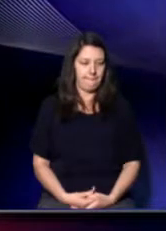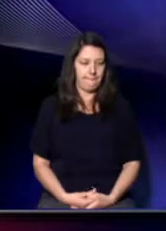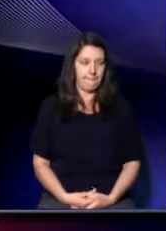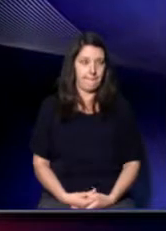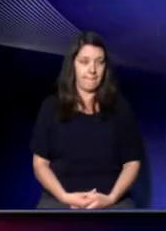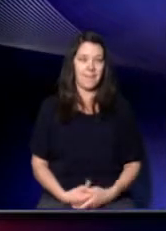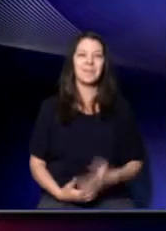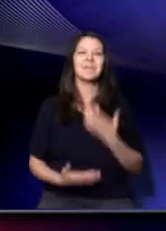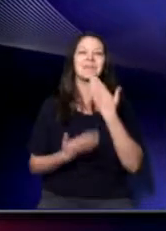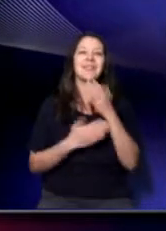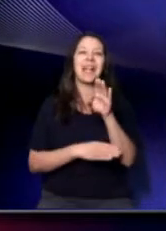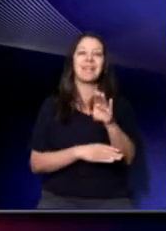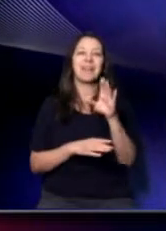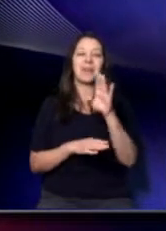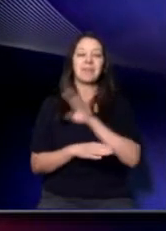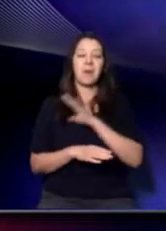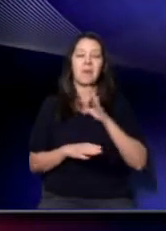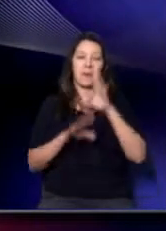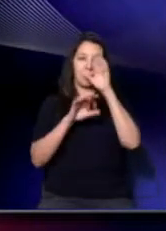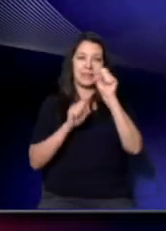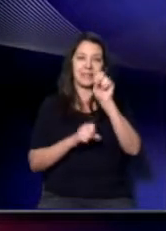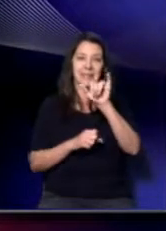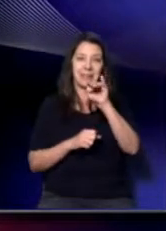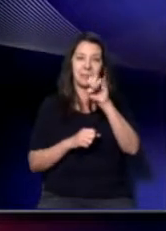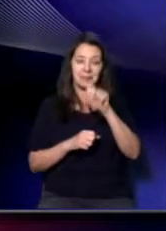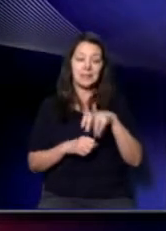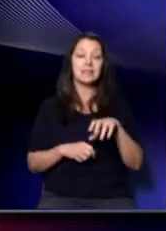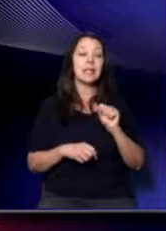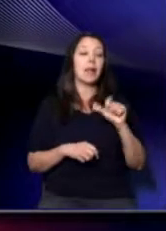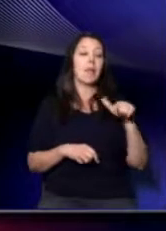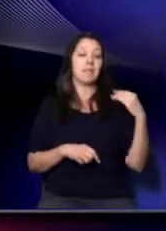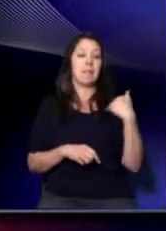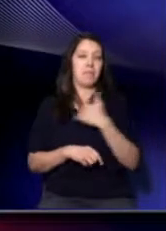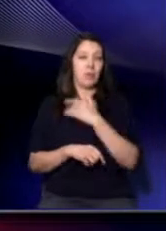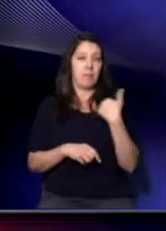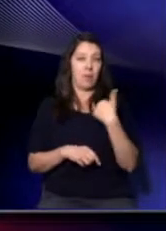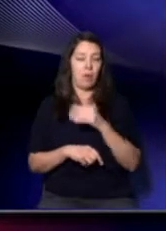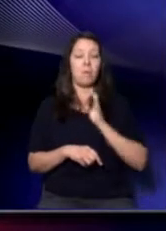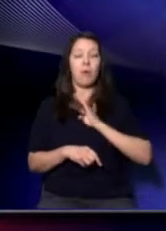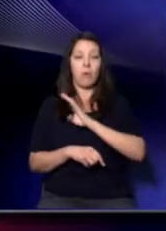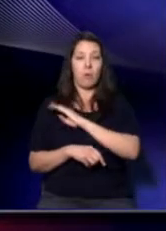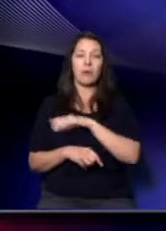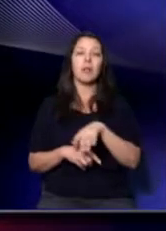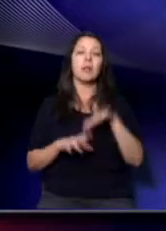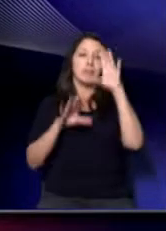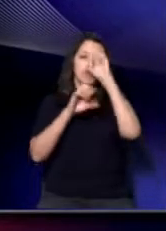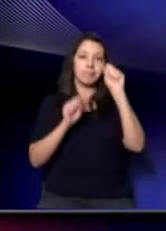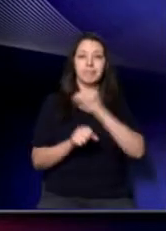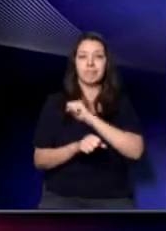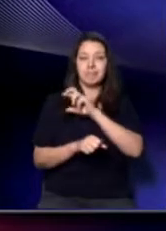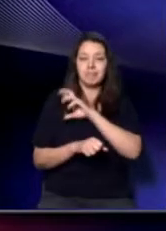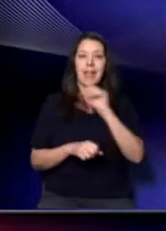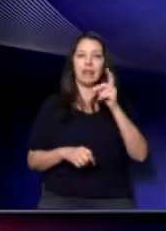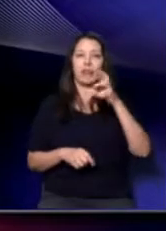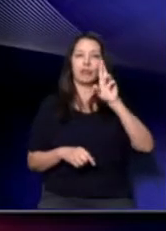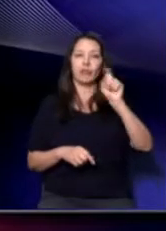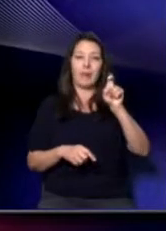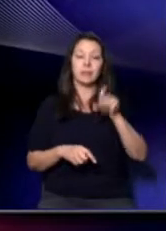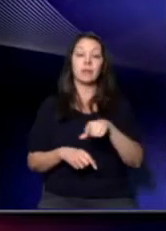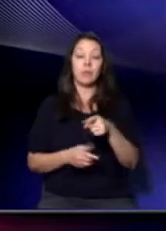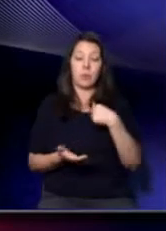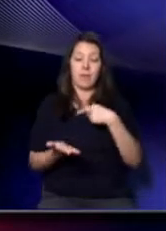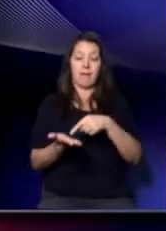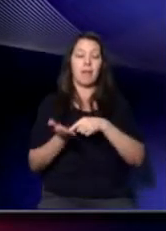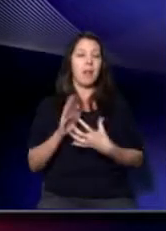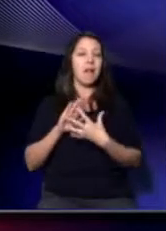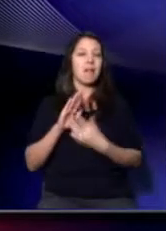Good afternoon, Board President Sims, members of the board, Superintendent Reichman, and Dr. Rex. In your board packet is a copy of the Human